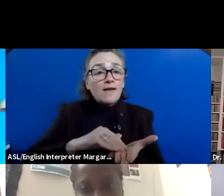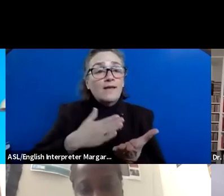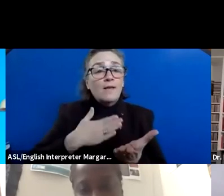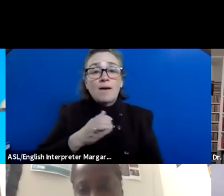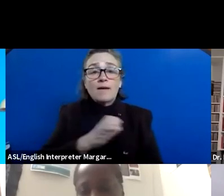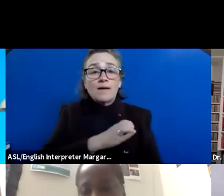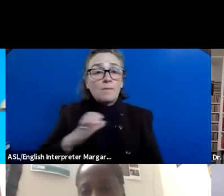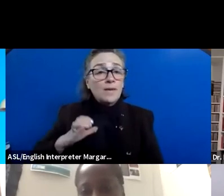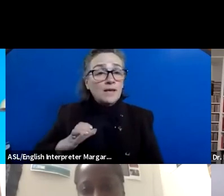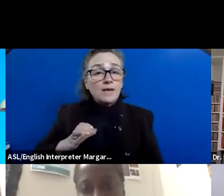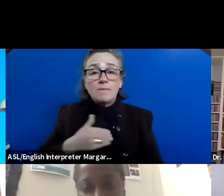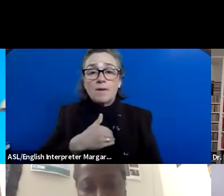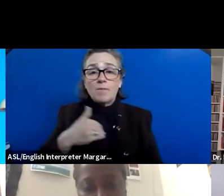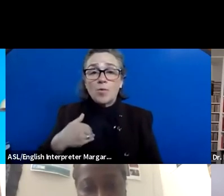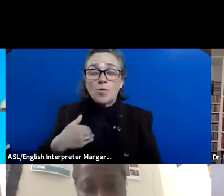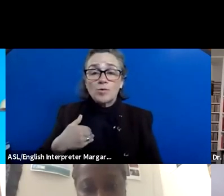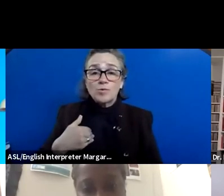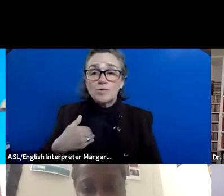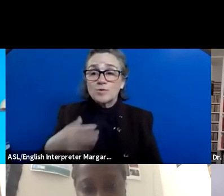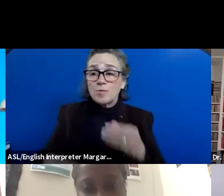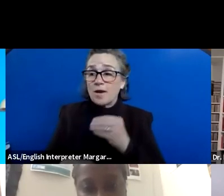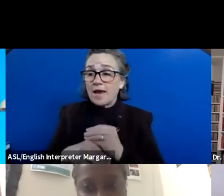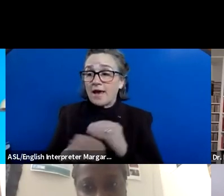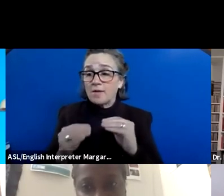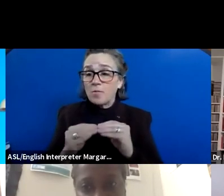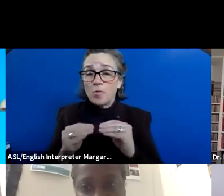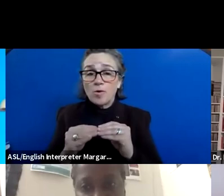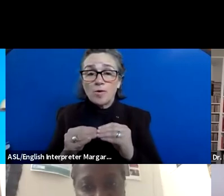anyone else wants to say anything as we go out.